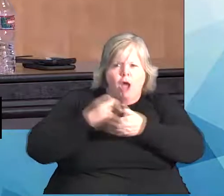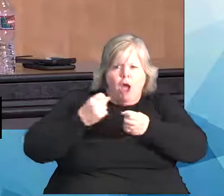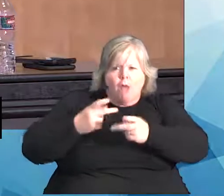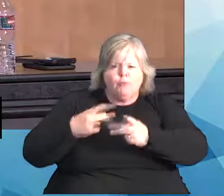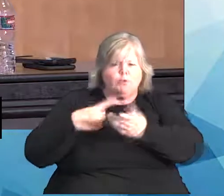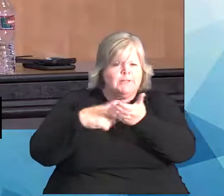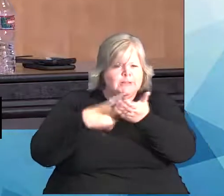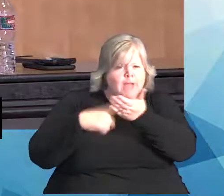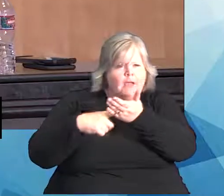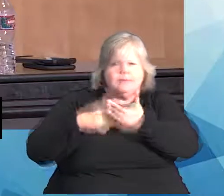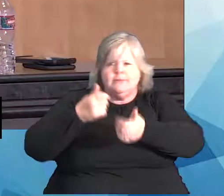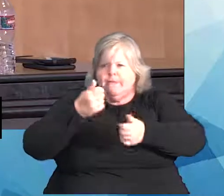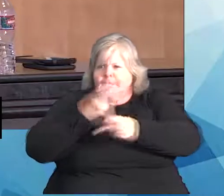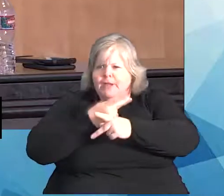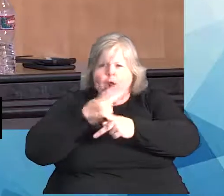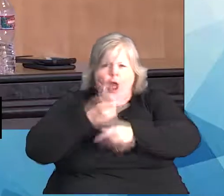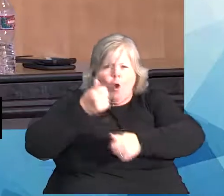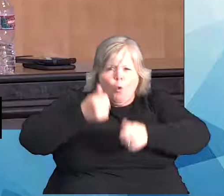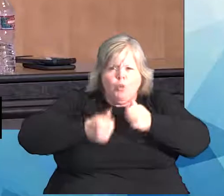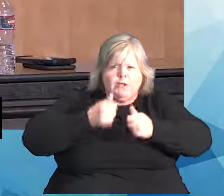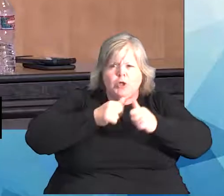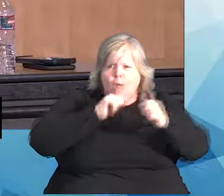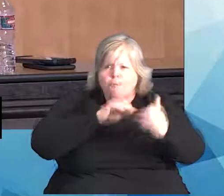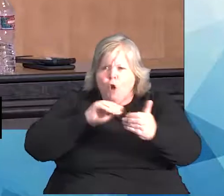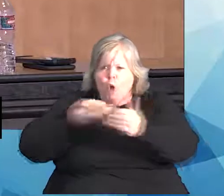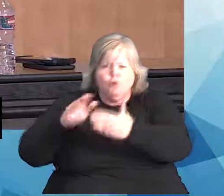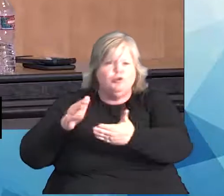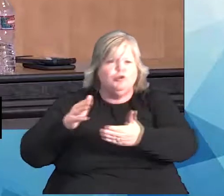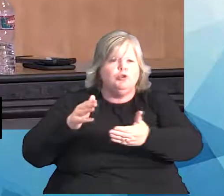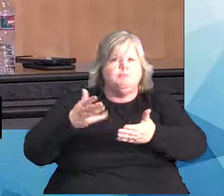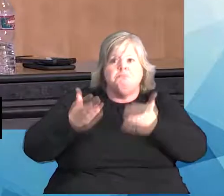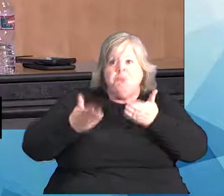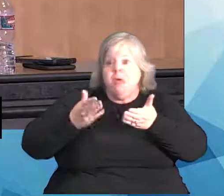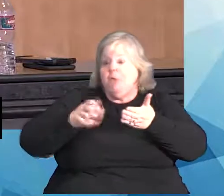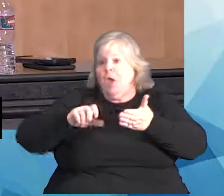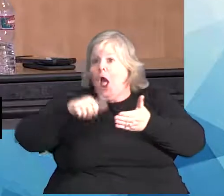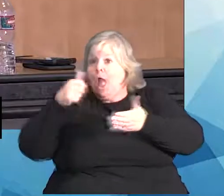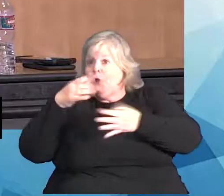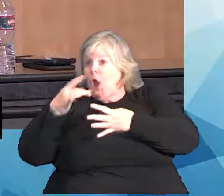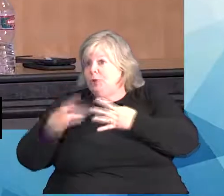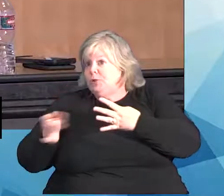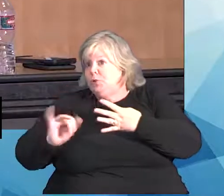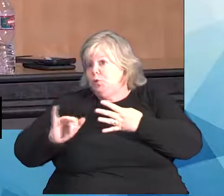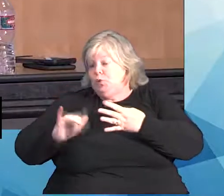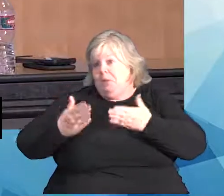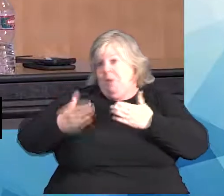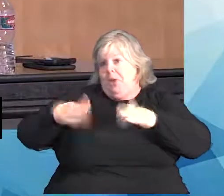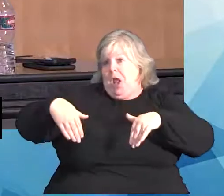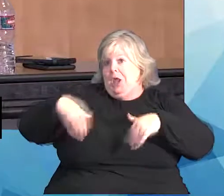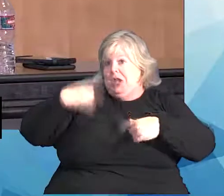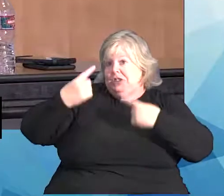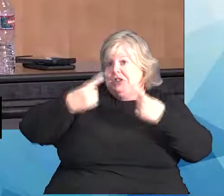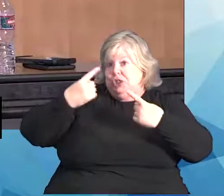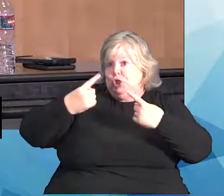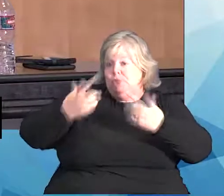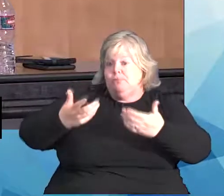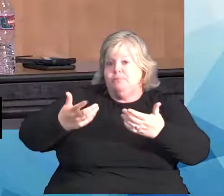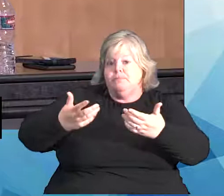what avenue to pursue and potentially look into additional options that we haven't considered yet.